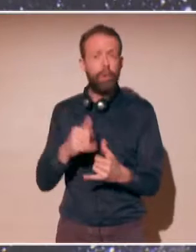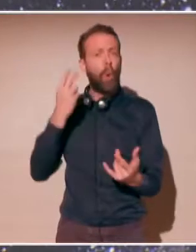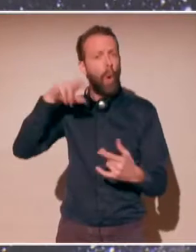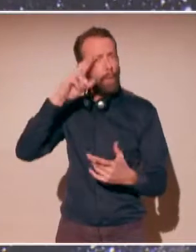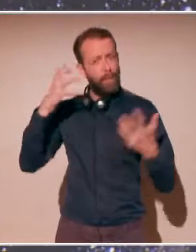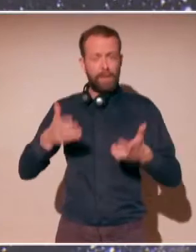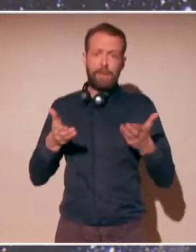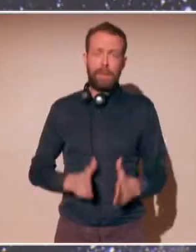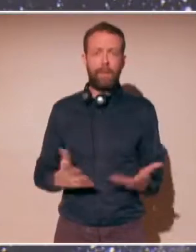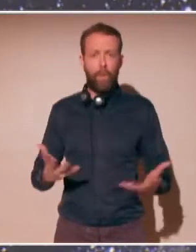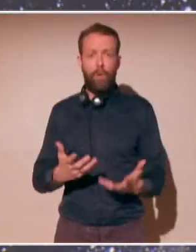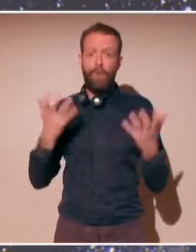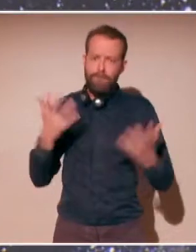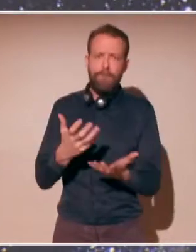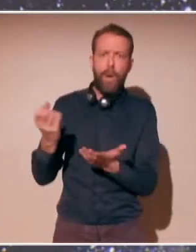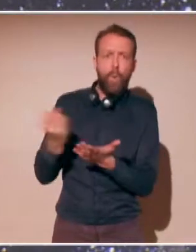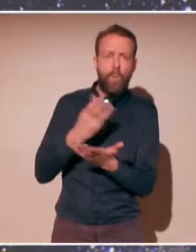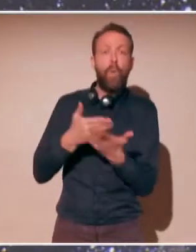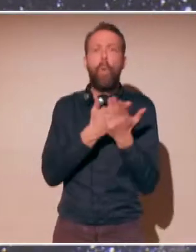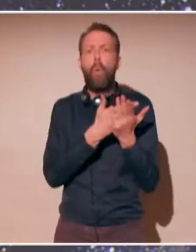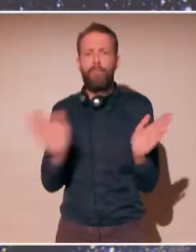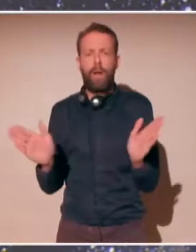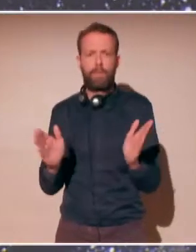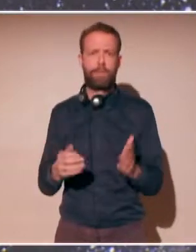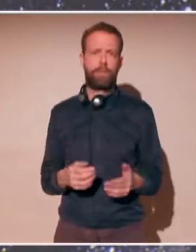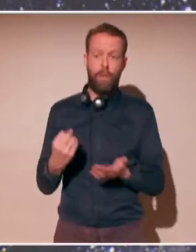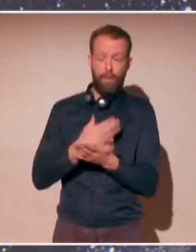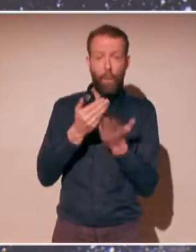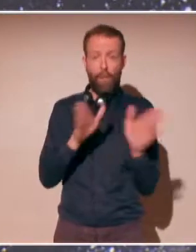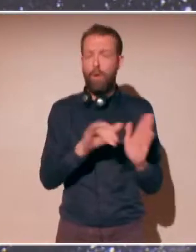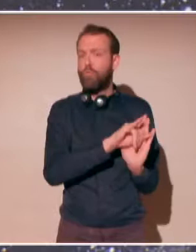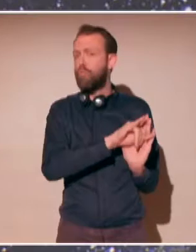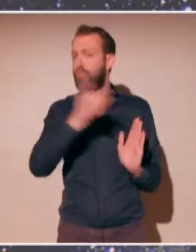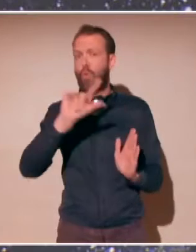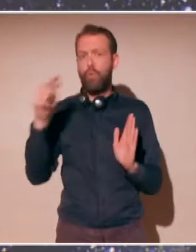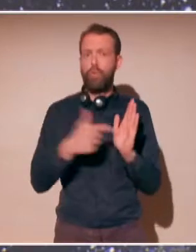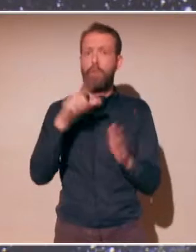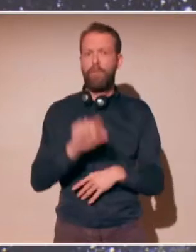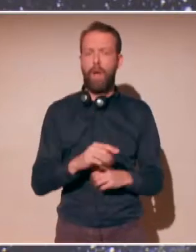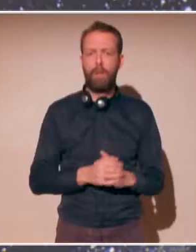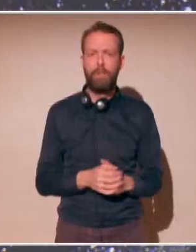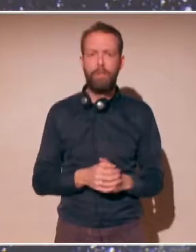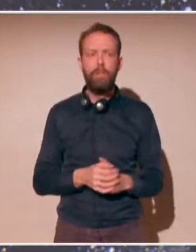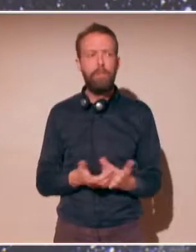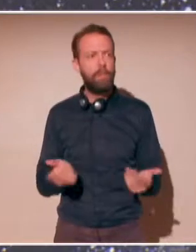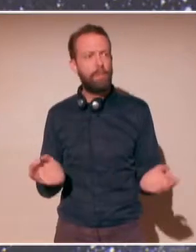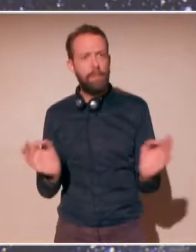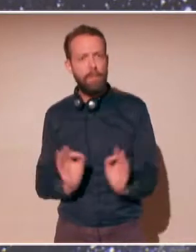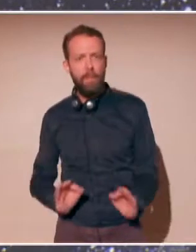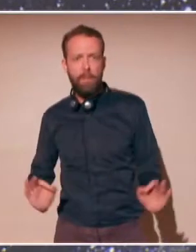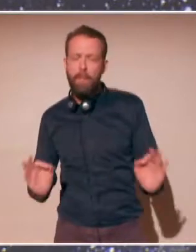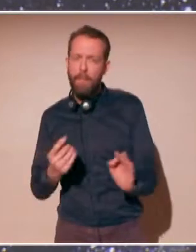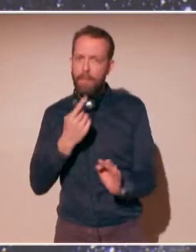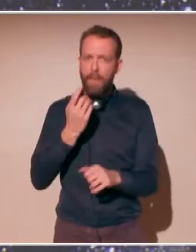of science in Europe decided that we needed open data. And we have to open data up